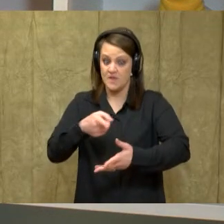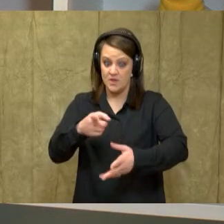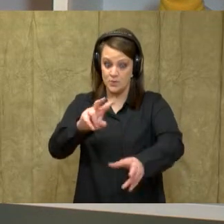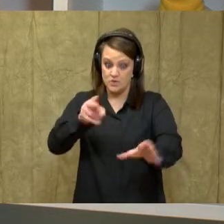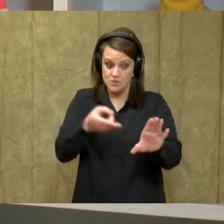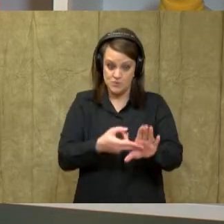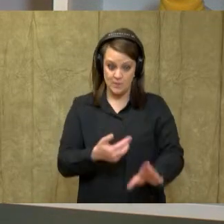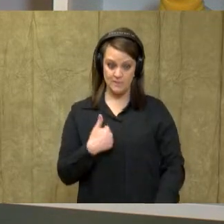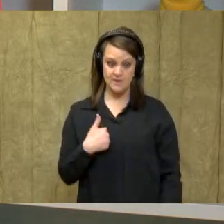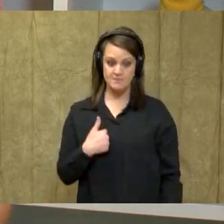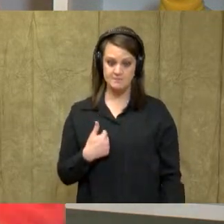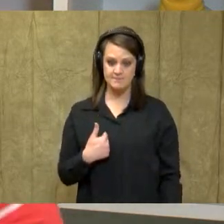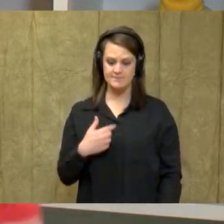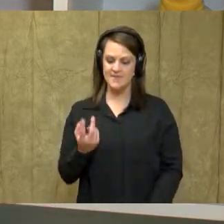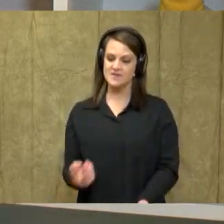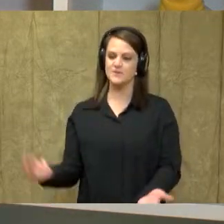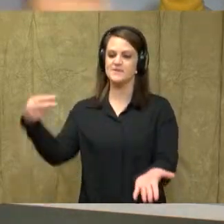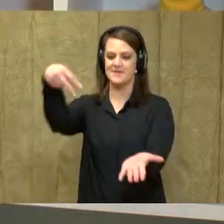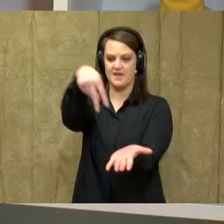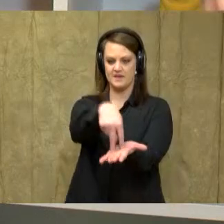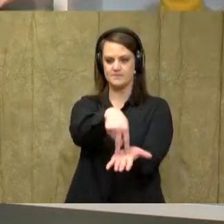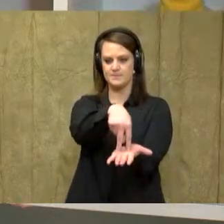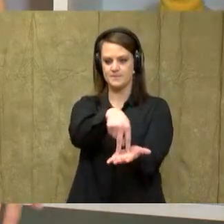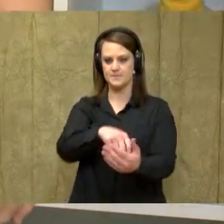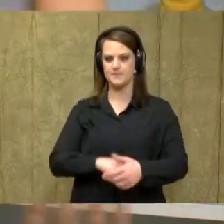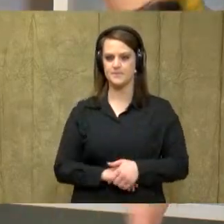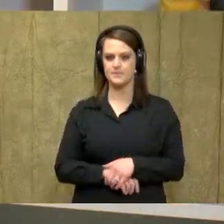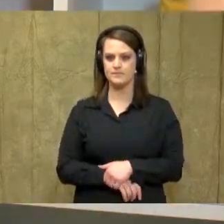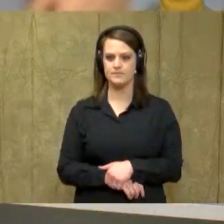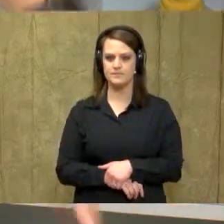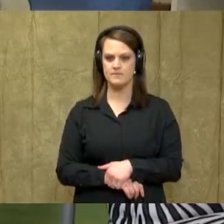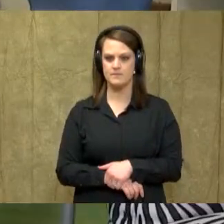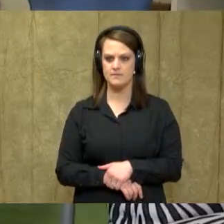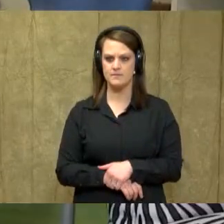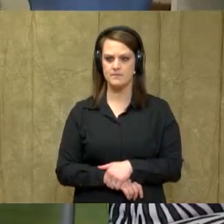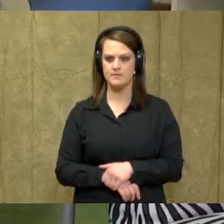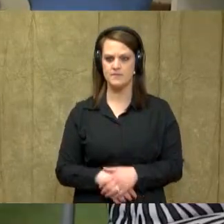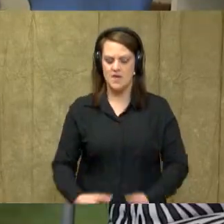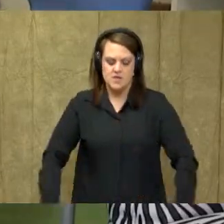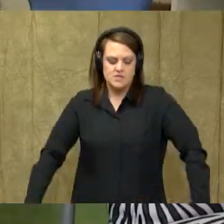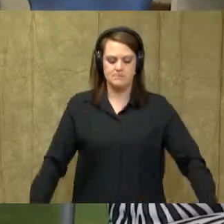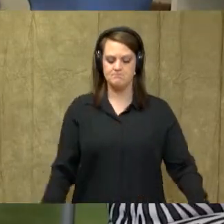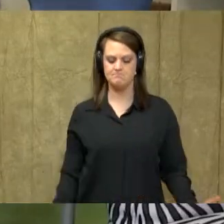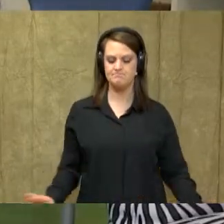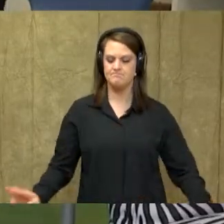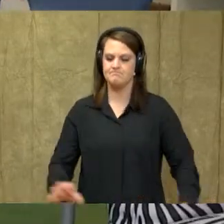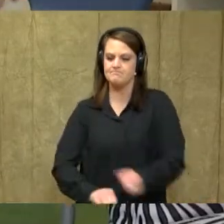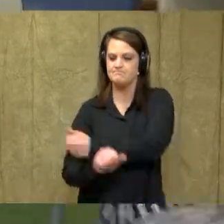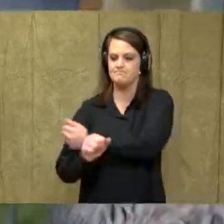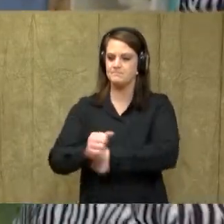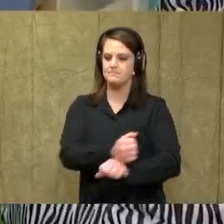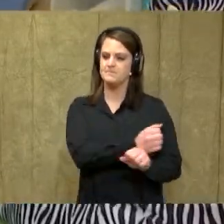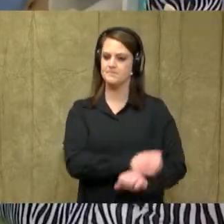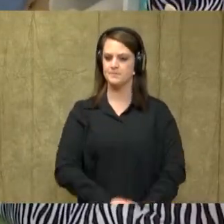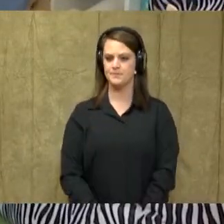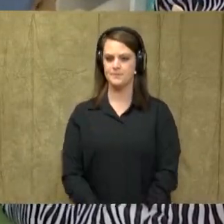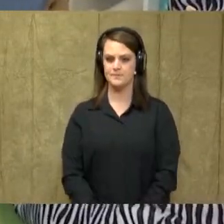me? Let's stand up. Okay. All right, shake it off. Get ready. Okay.